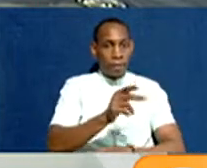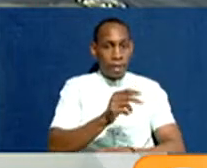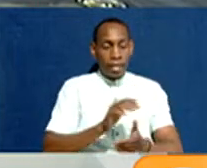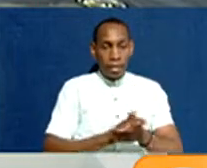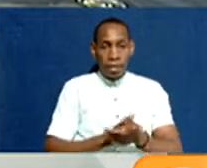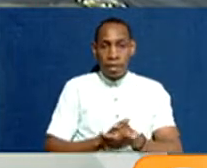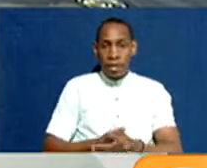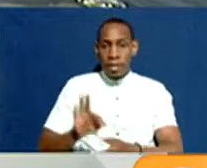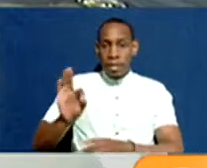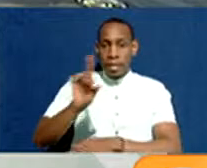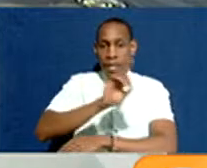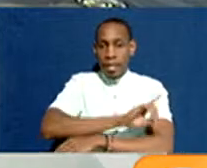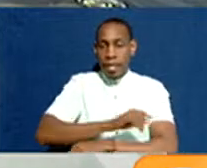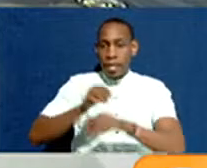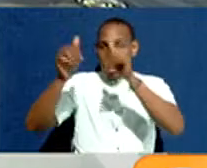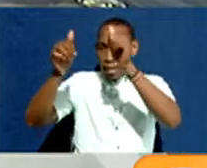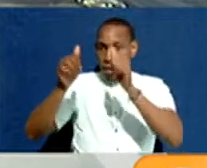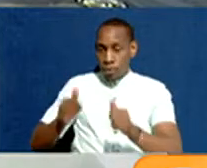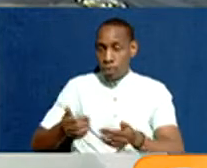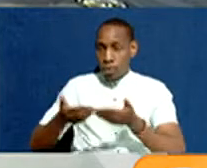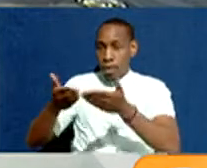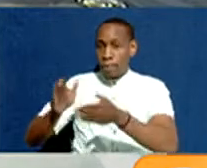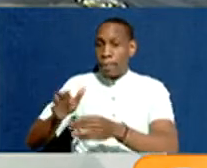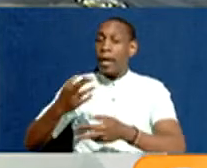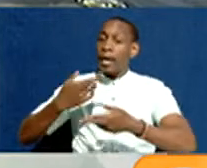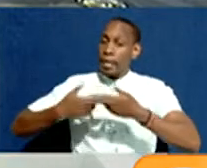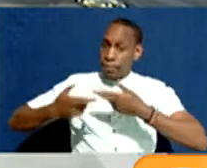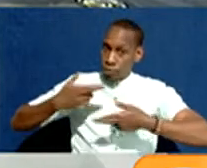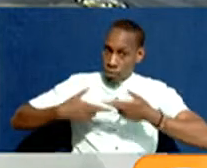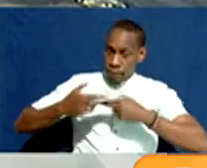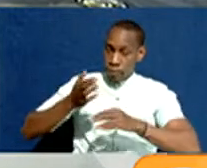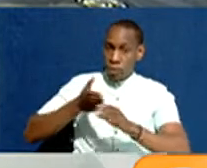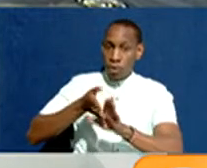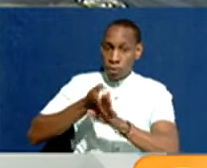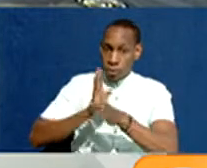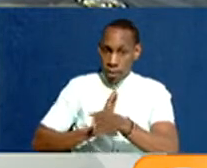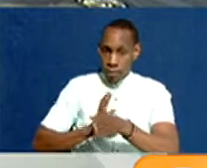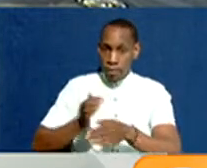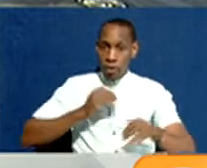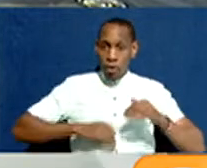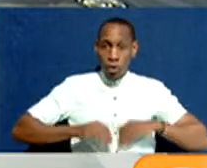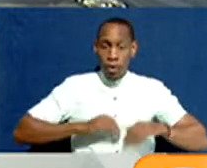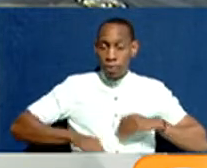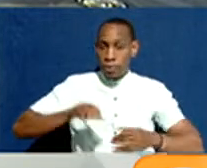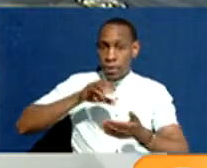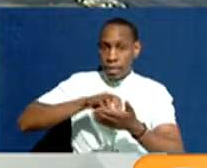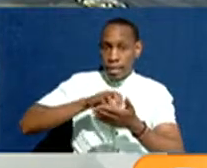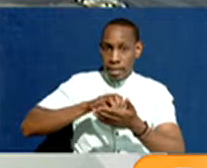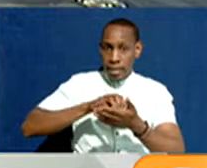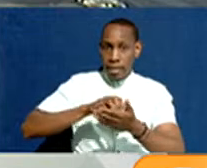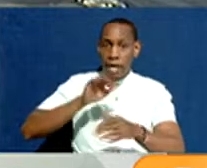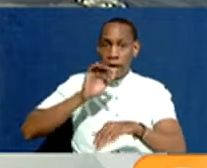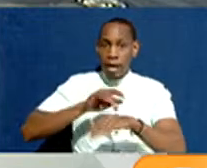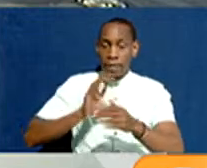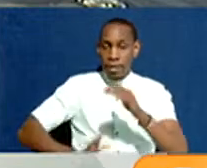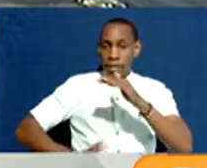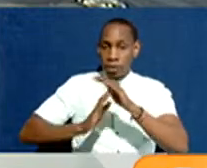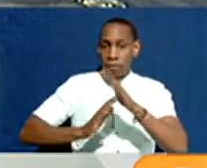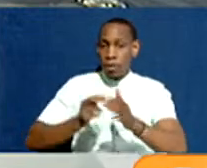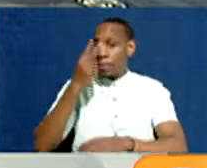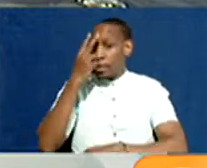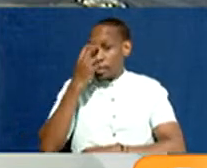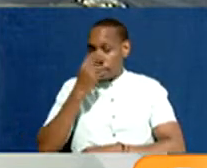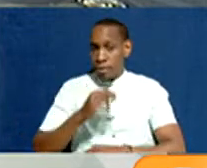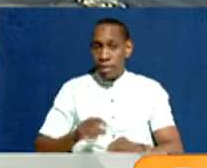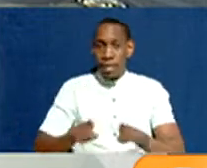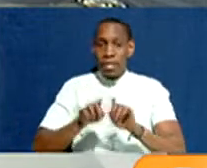gave a three-day ultimatum for review of the withdrawal of graft cases facing high-profile suspects